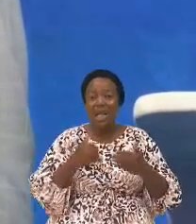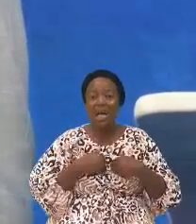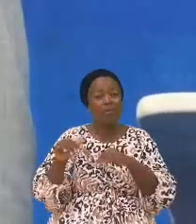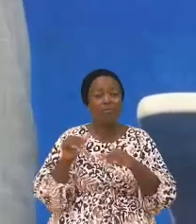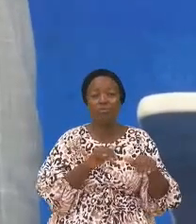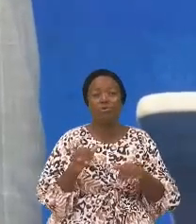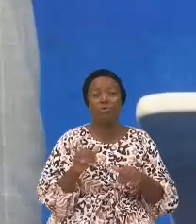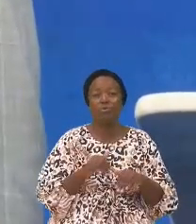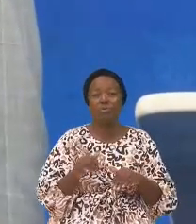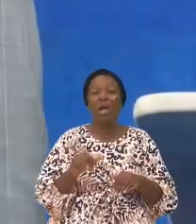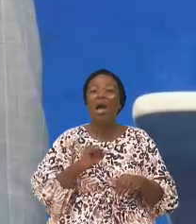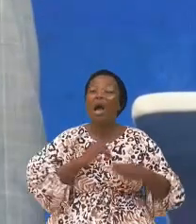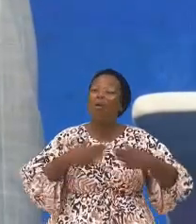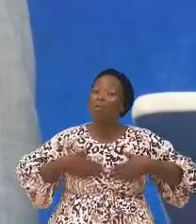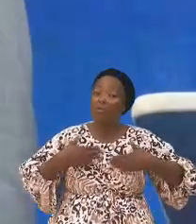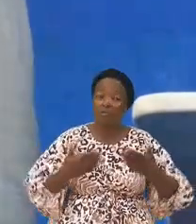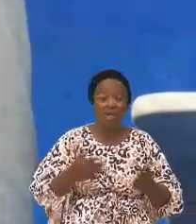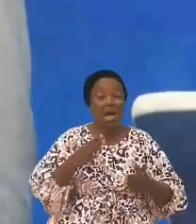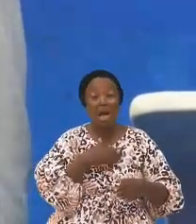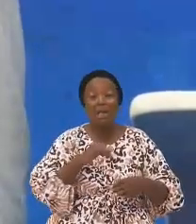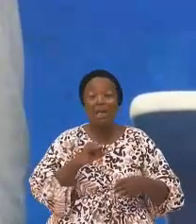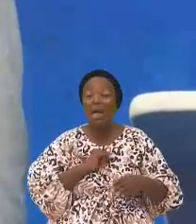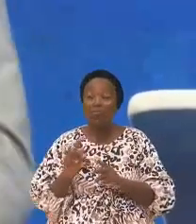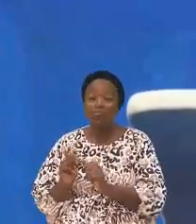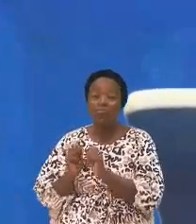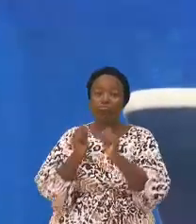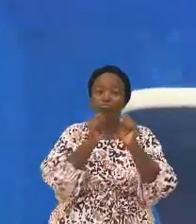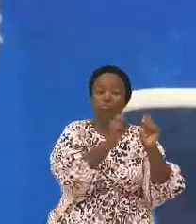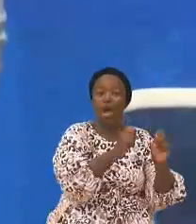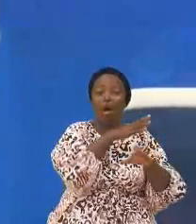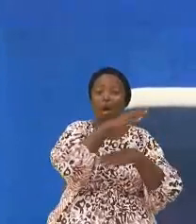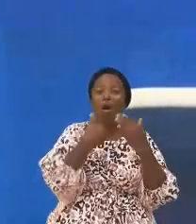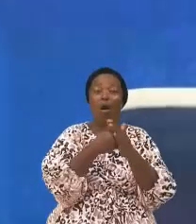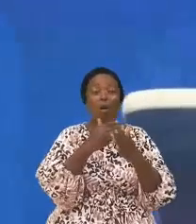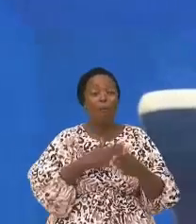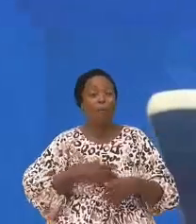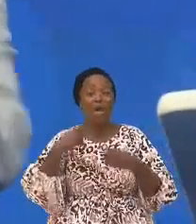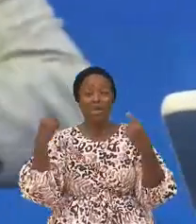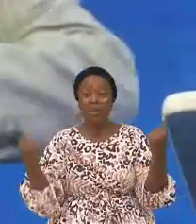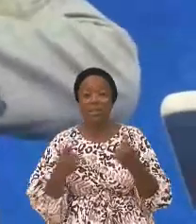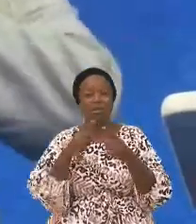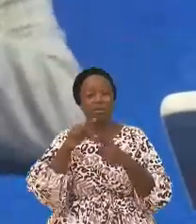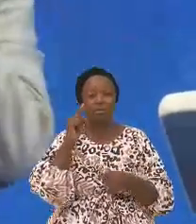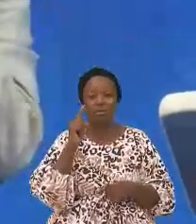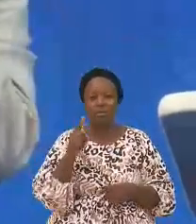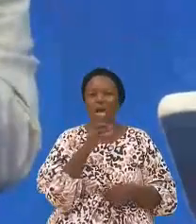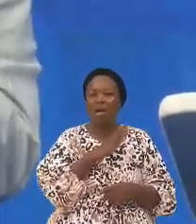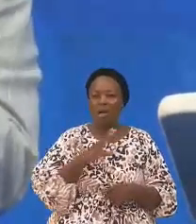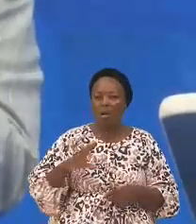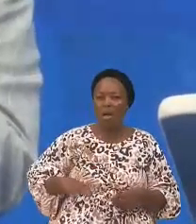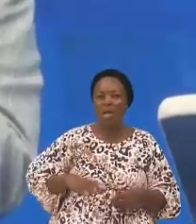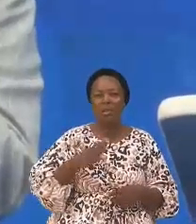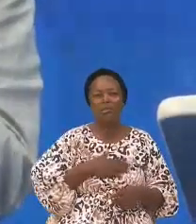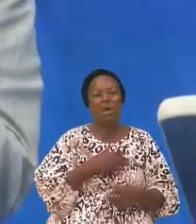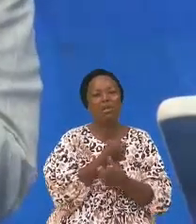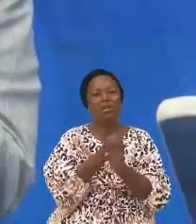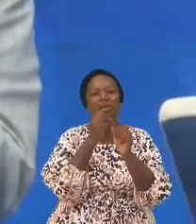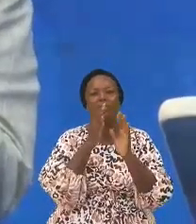know the consequence of all the evil that I have done. I confess and I transfer all